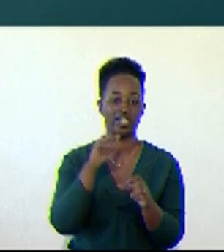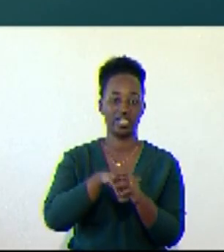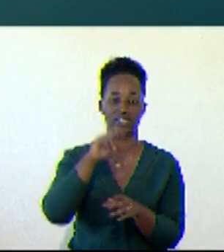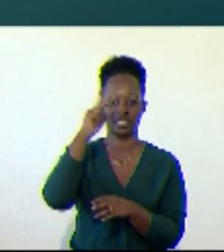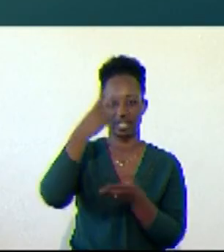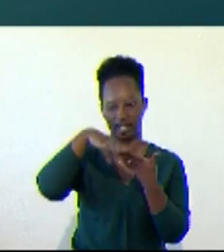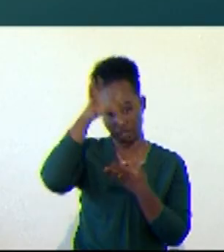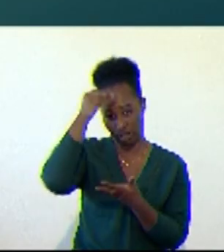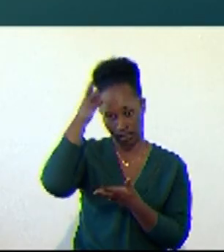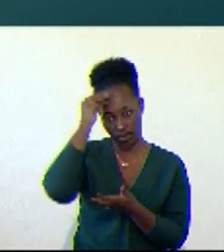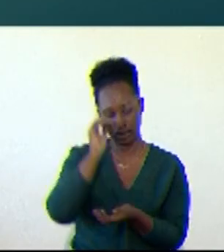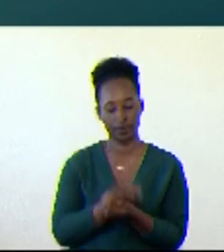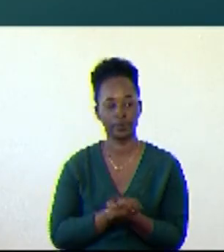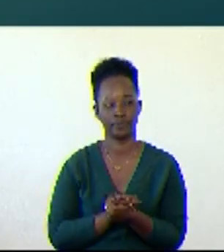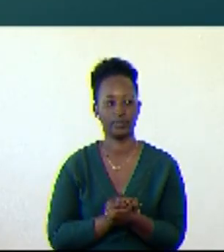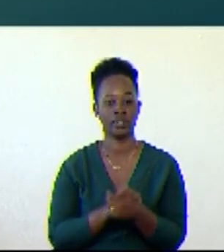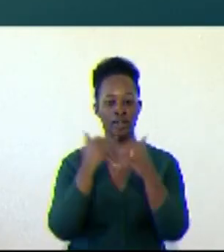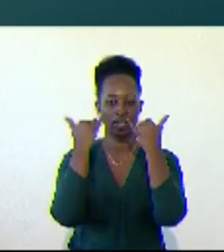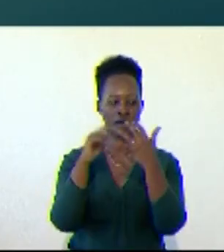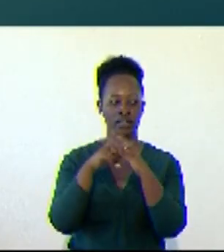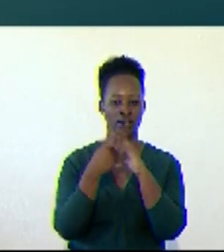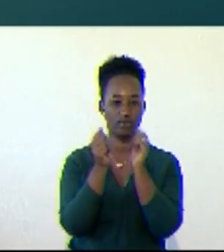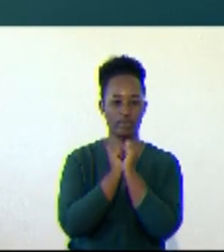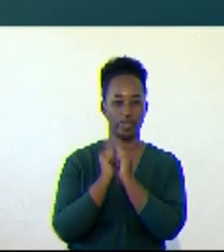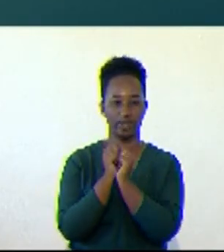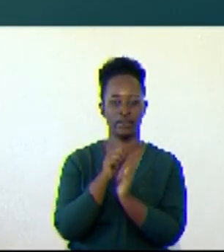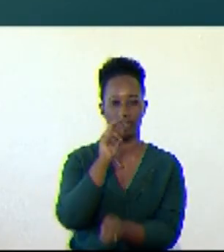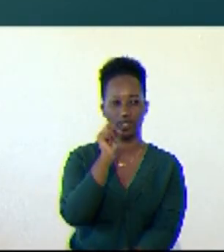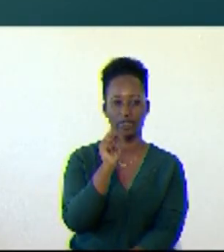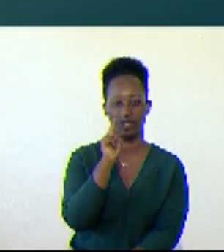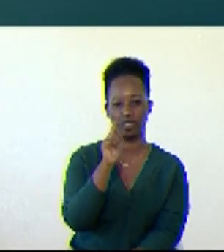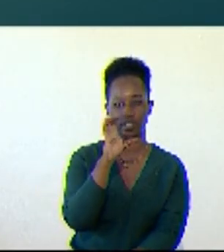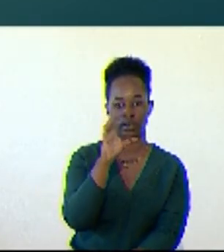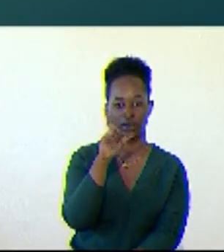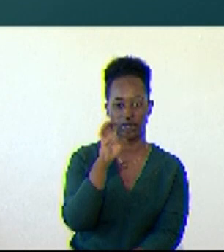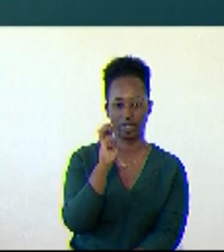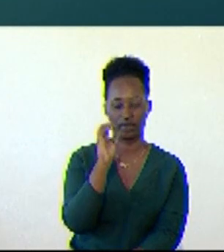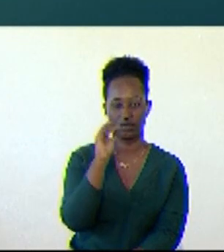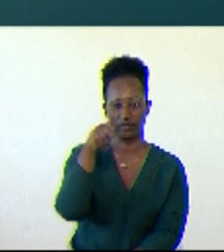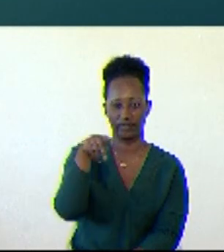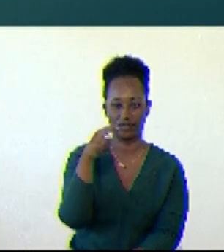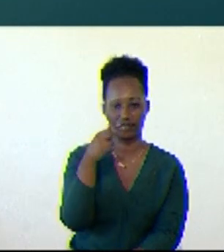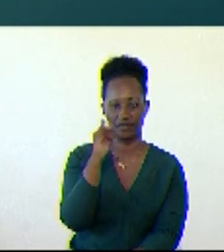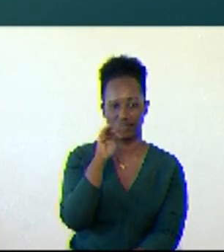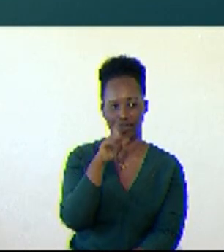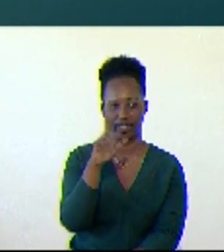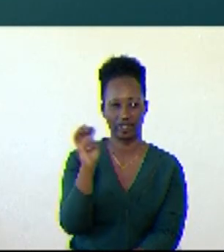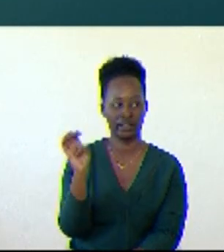lesson. So let us start with the nucleophilic addition reactions.